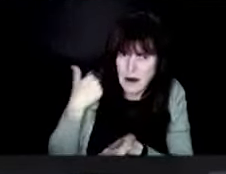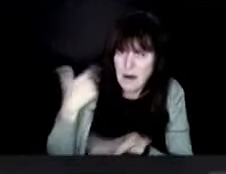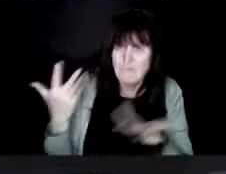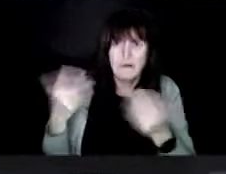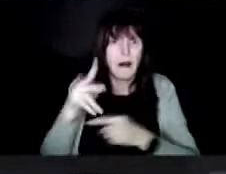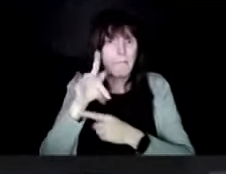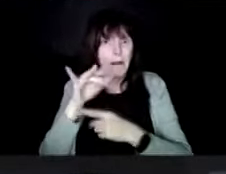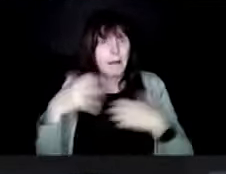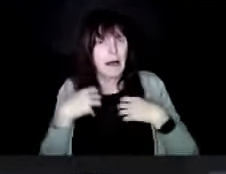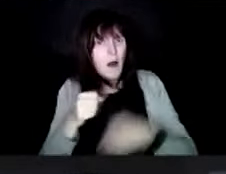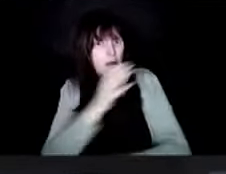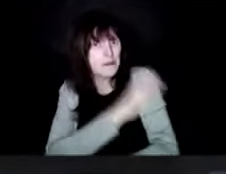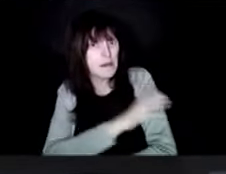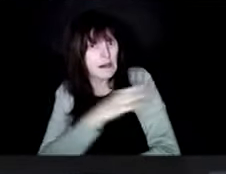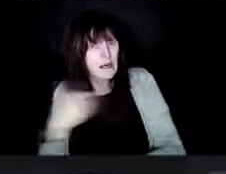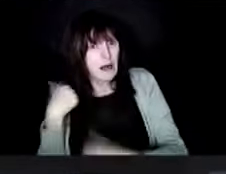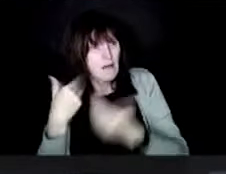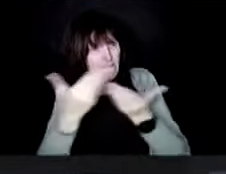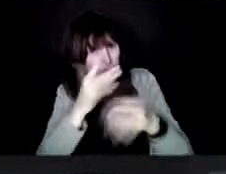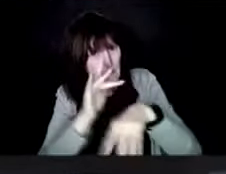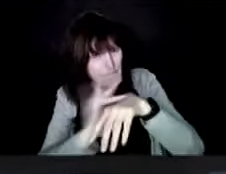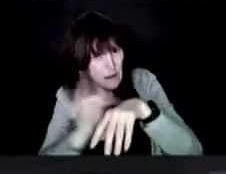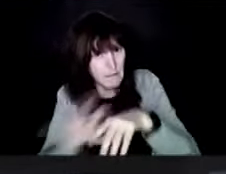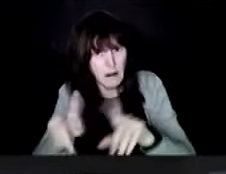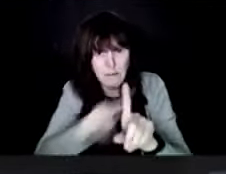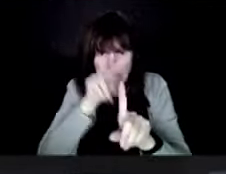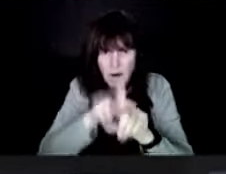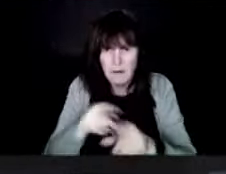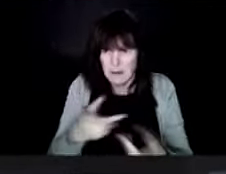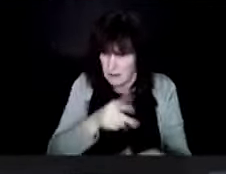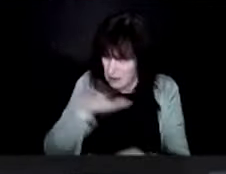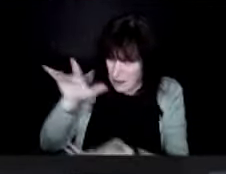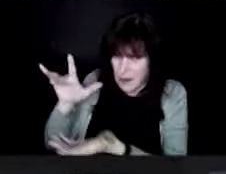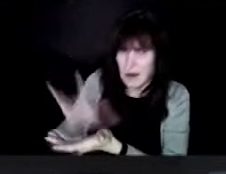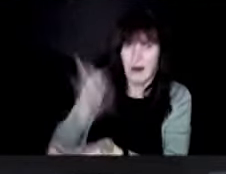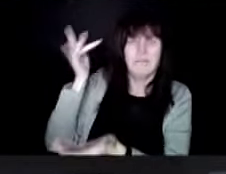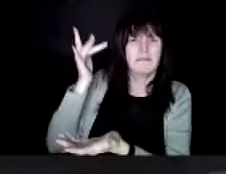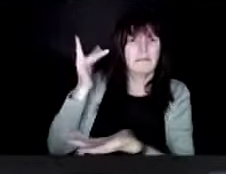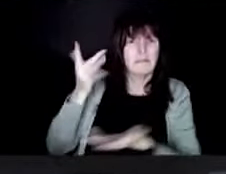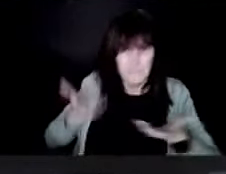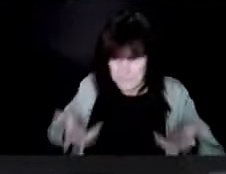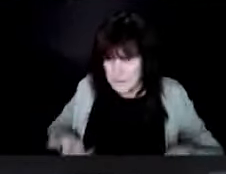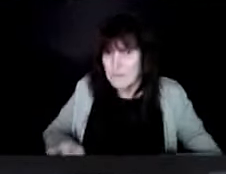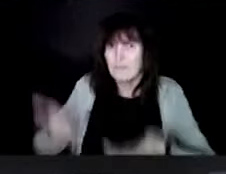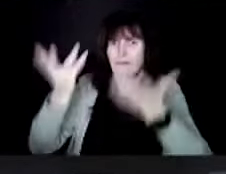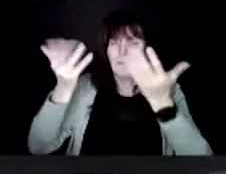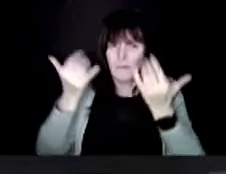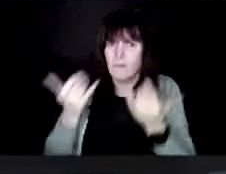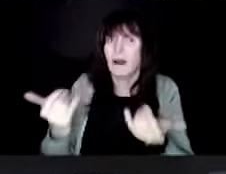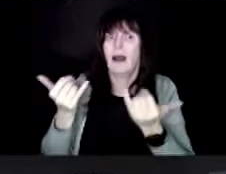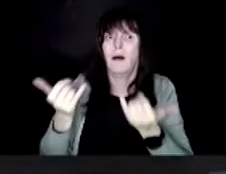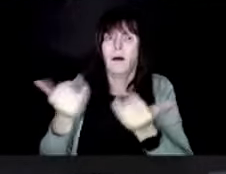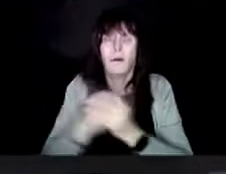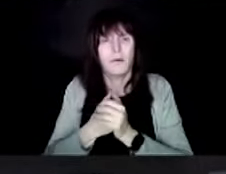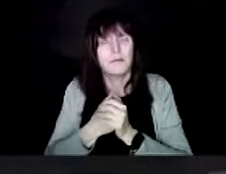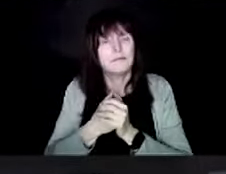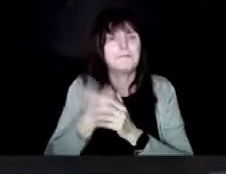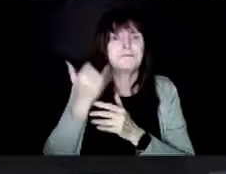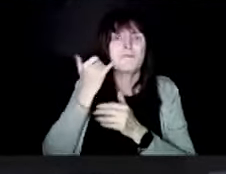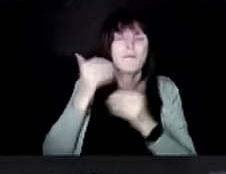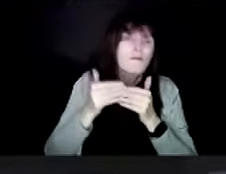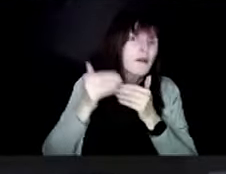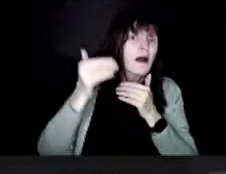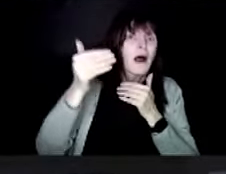get protected now rather than waiting. Rebook your appointment if it's 84 days would be my key message. That will prevent